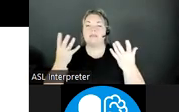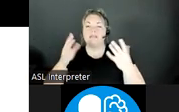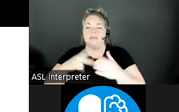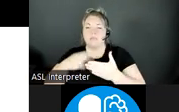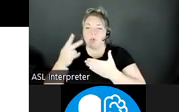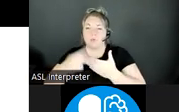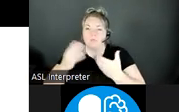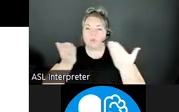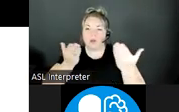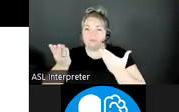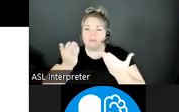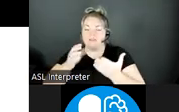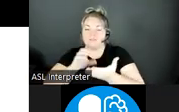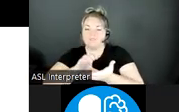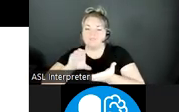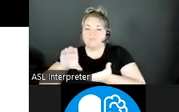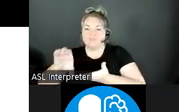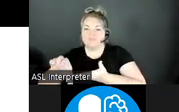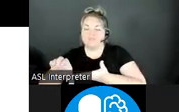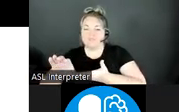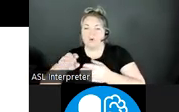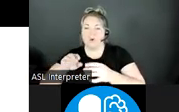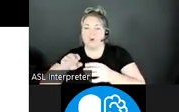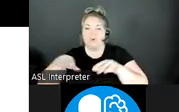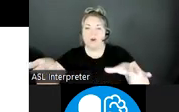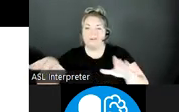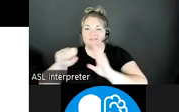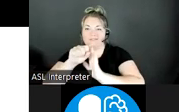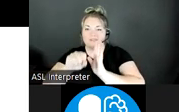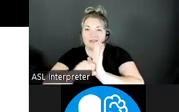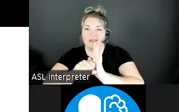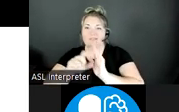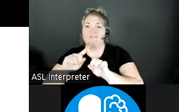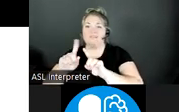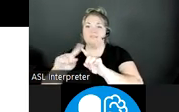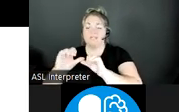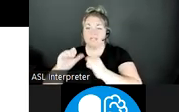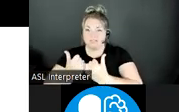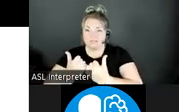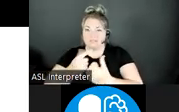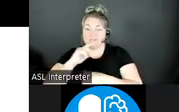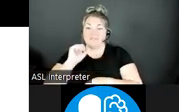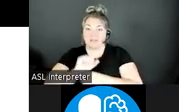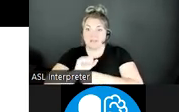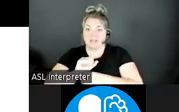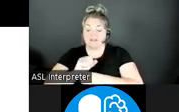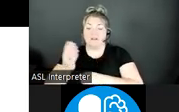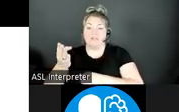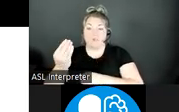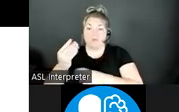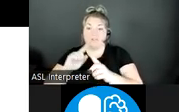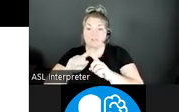and services funded across the state, across different agencies. In fact, 14